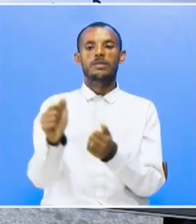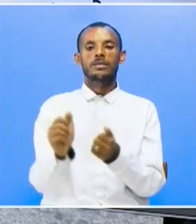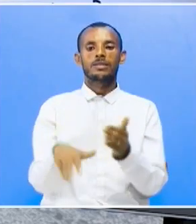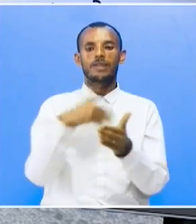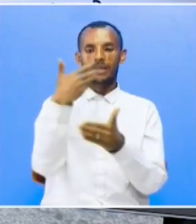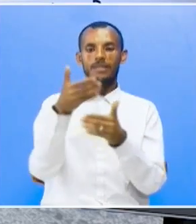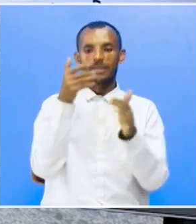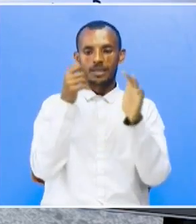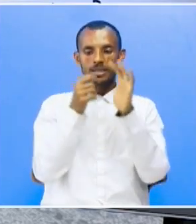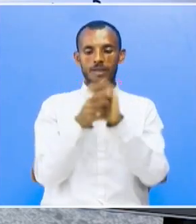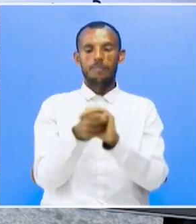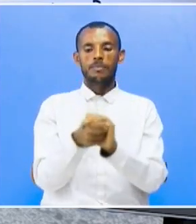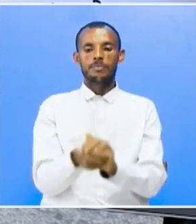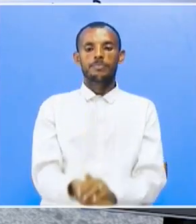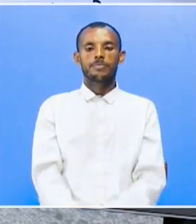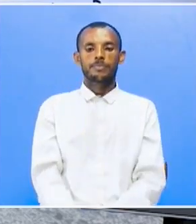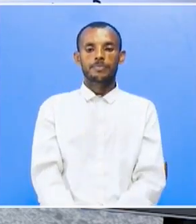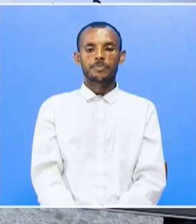next example.